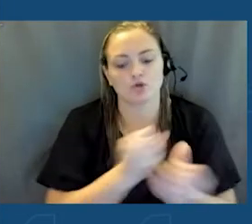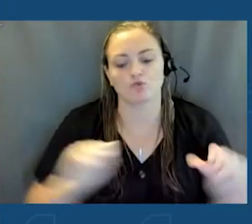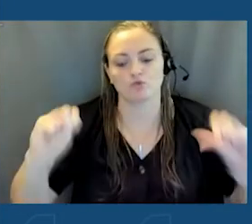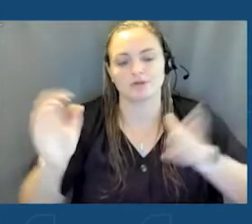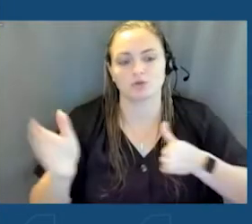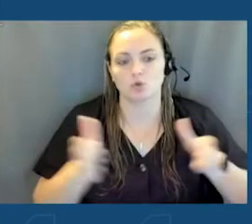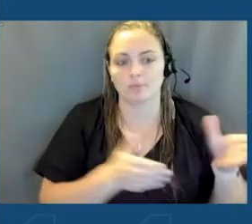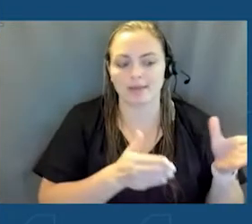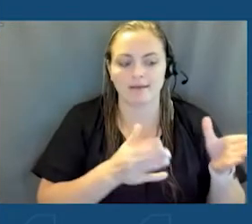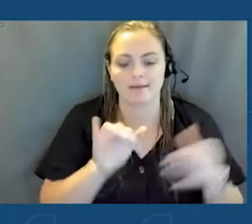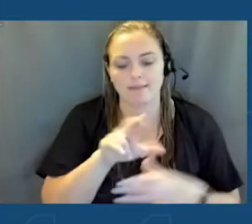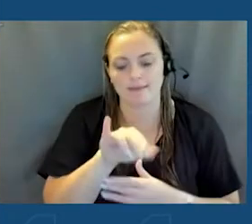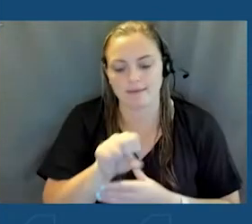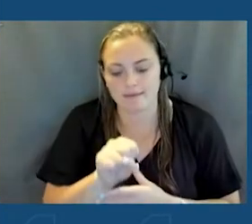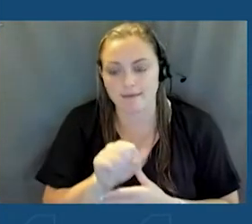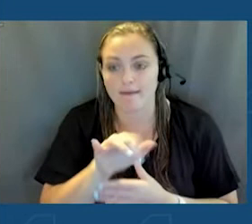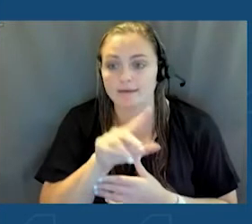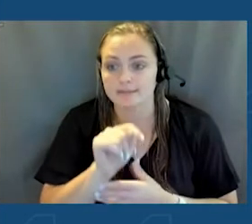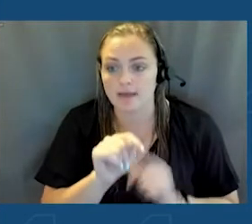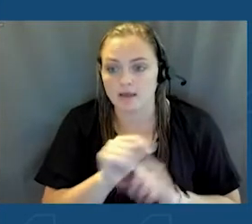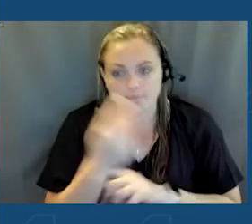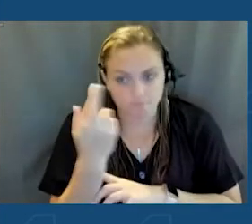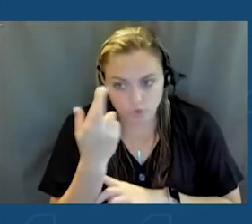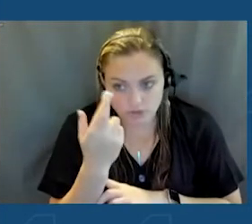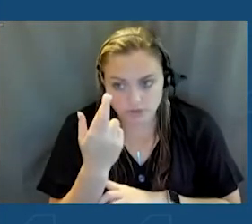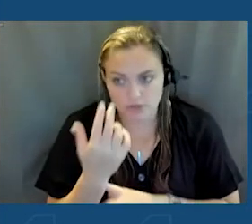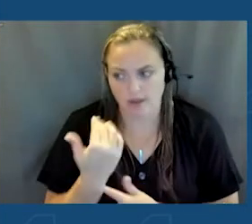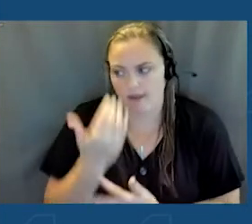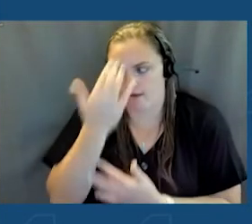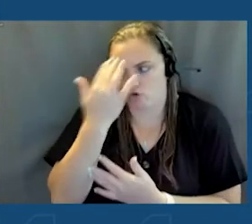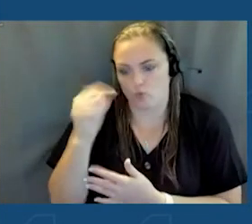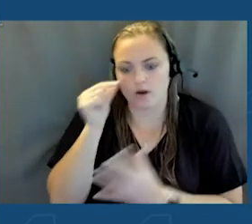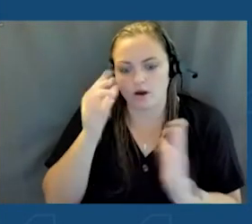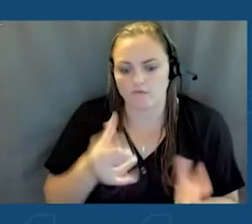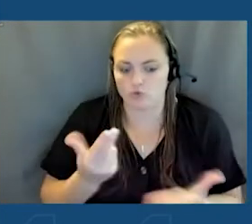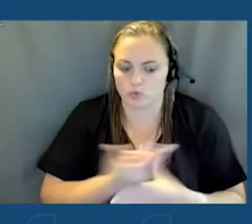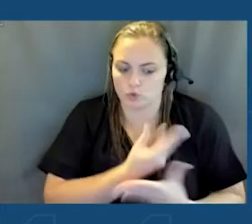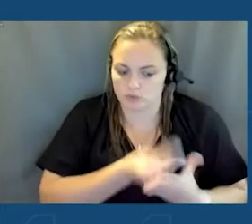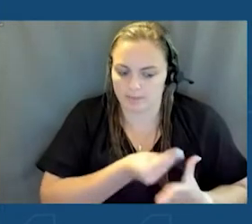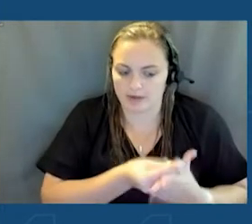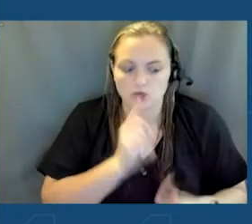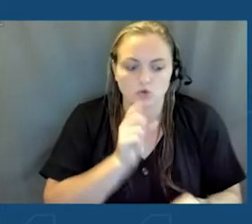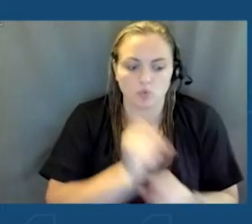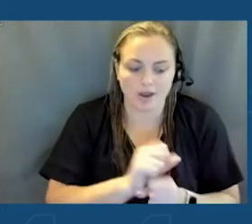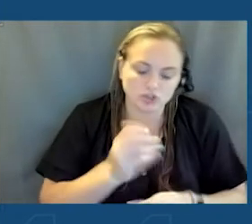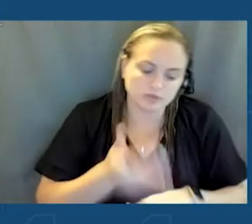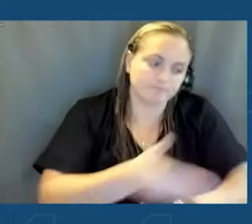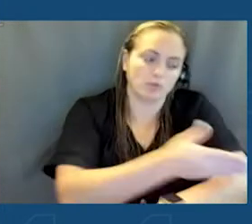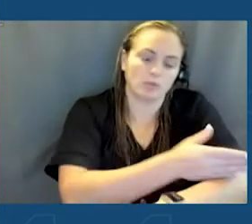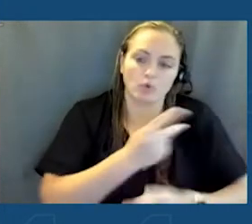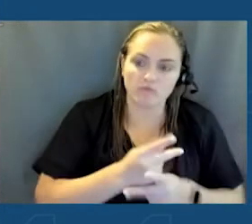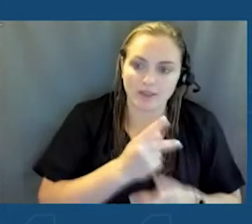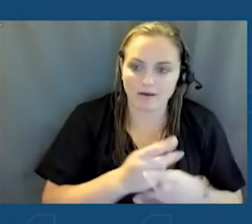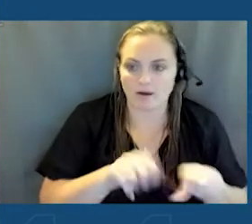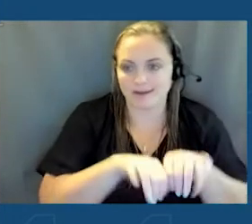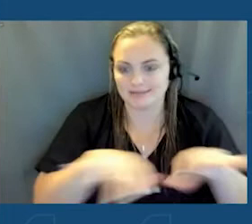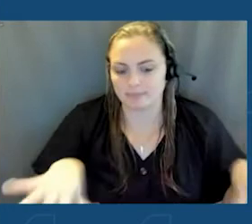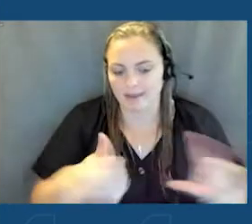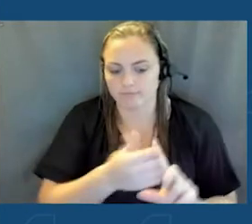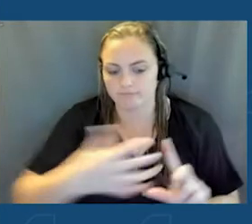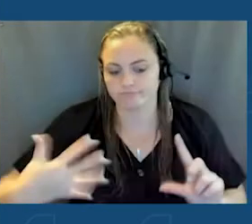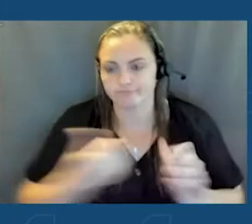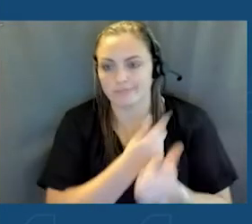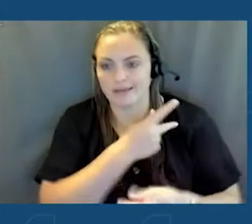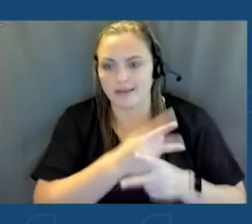CARES Act is because I knew our governor would spend the money to actually improve care and to expand care, and that's exactly